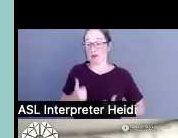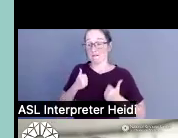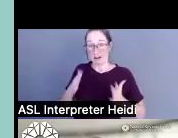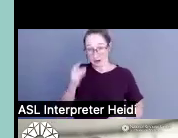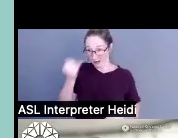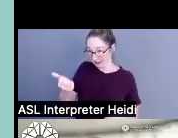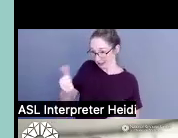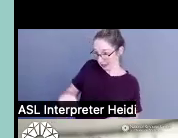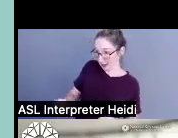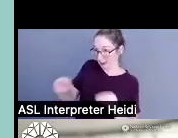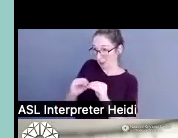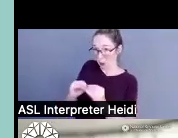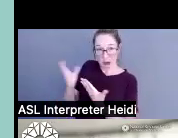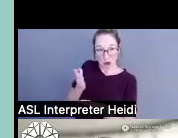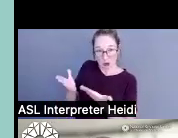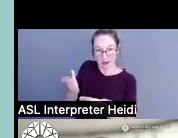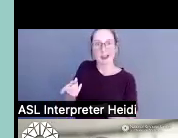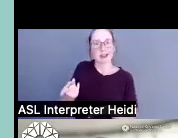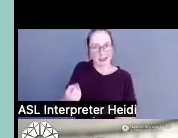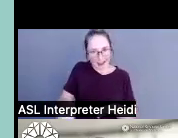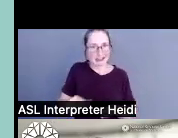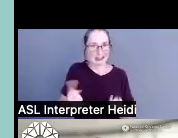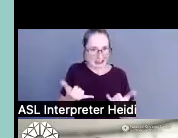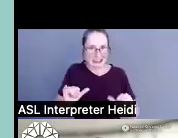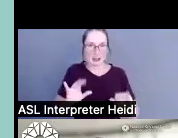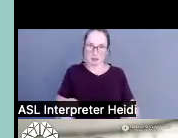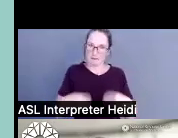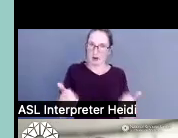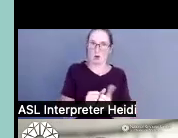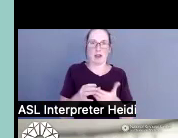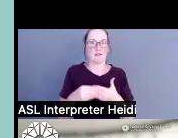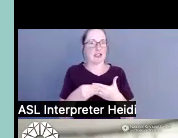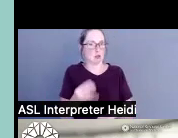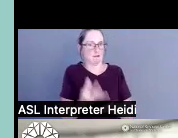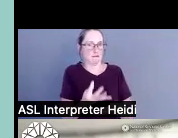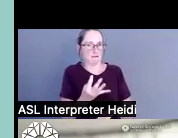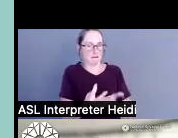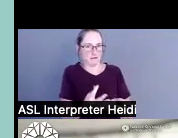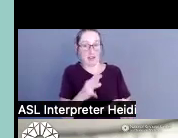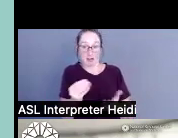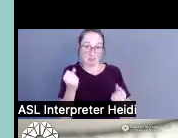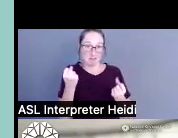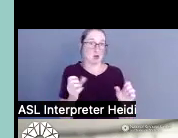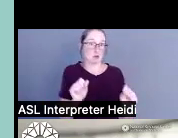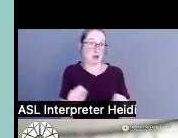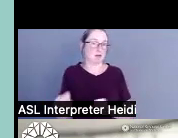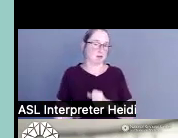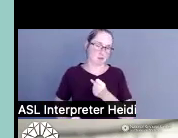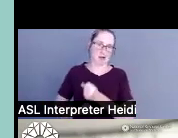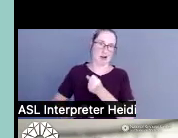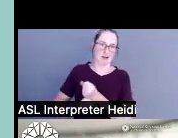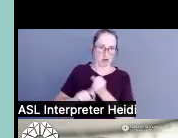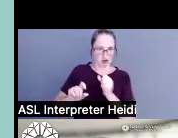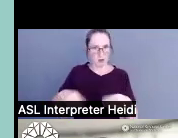decline additional services, they should still be provided with flexible funds. And as much as possible, advocates should